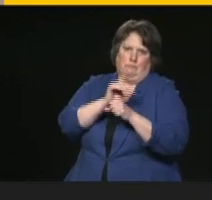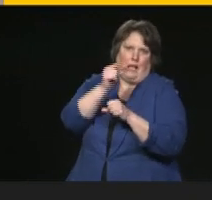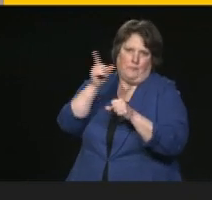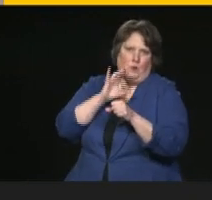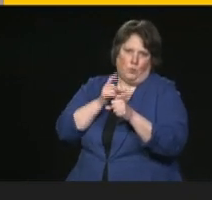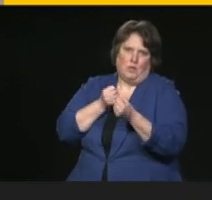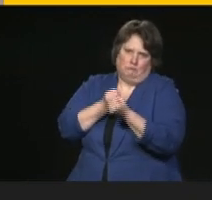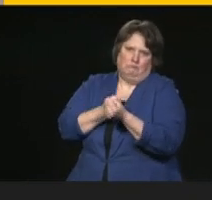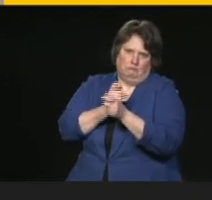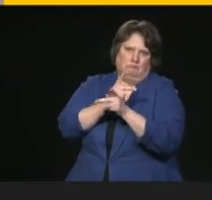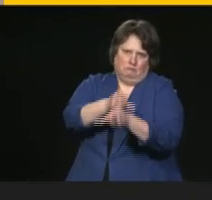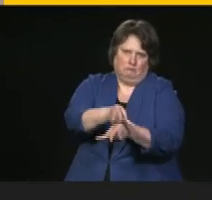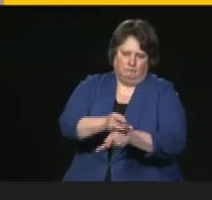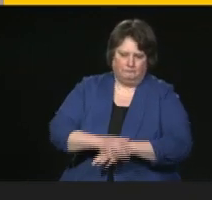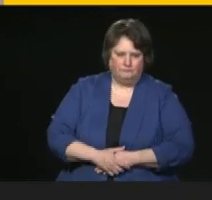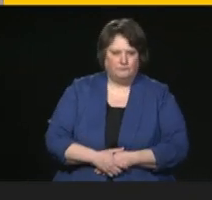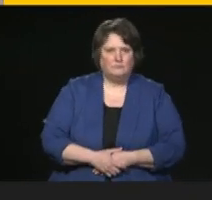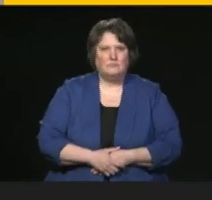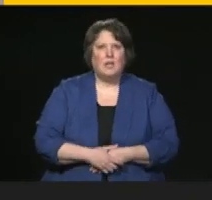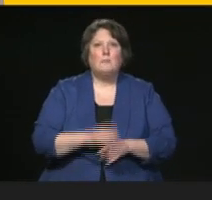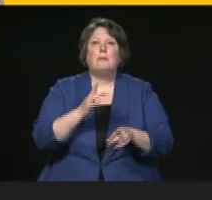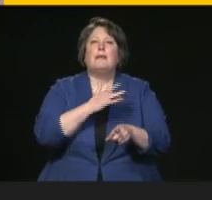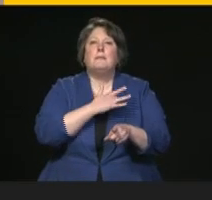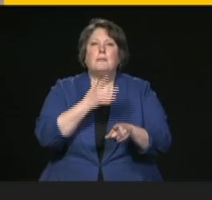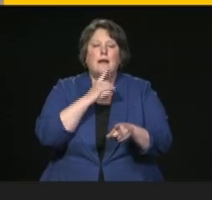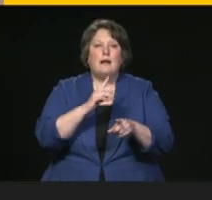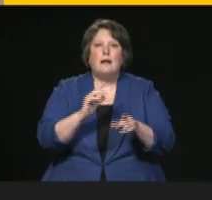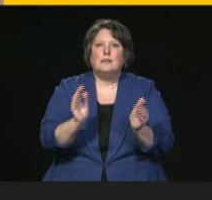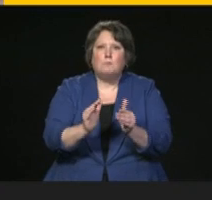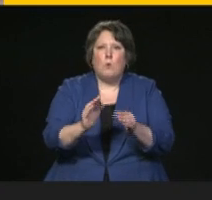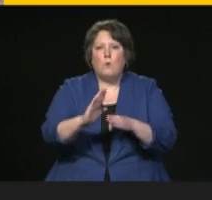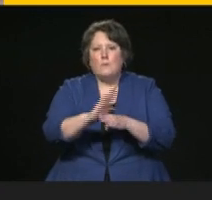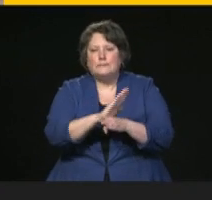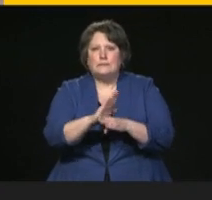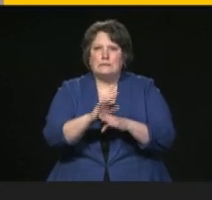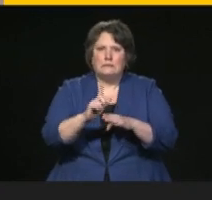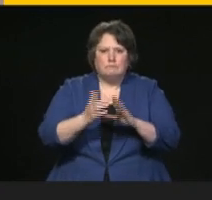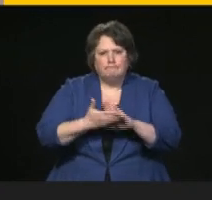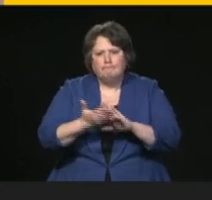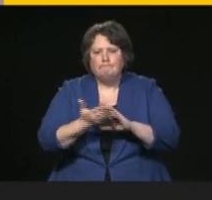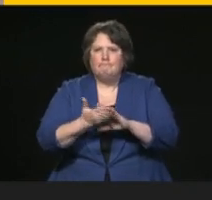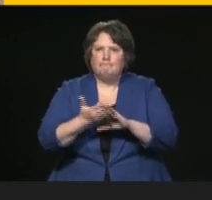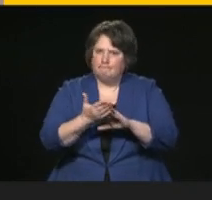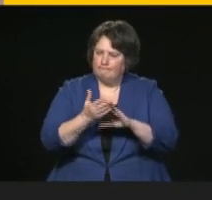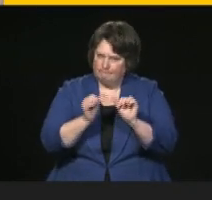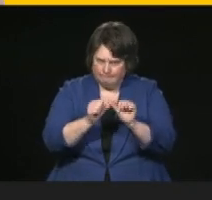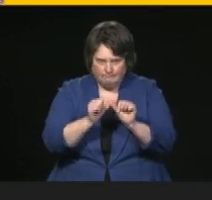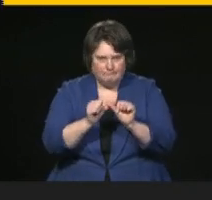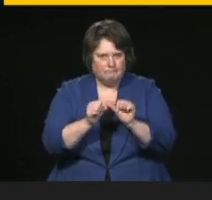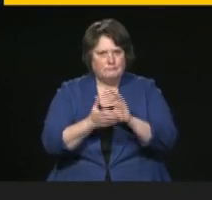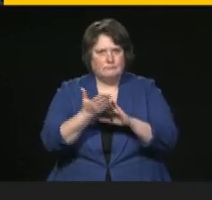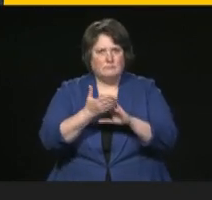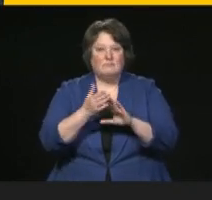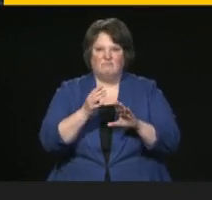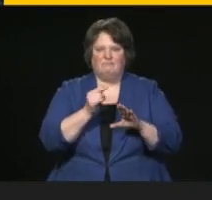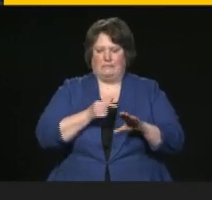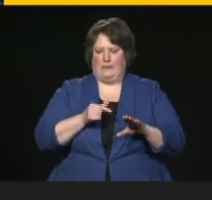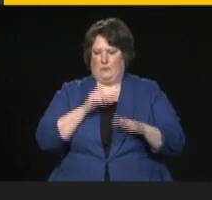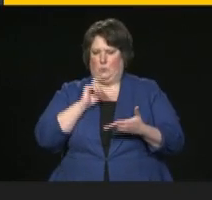enterprises can keep operating throughout this challenge. Our government recognizes that many are particularly vulnerable to the impacts